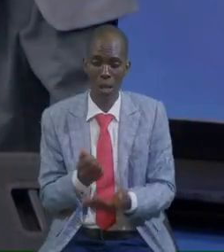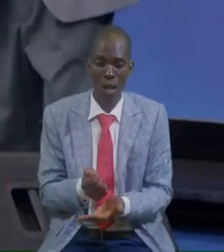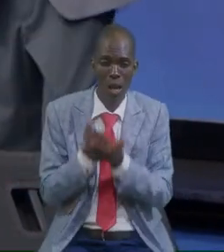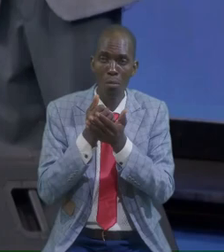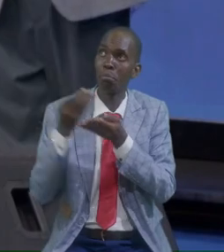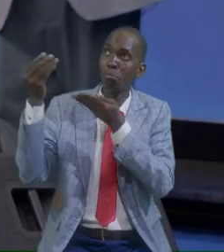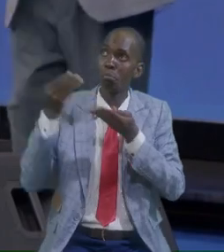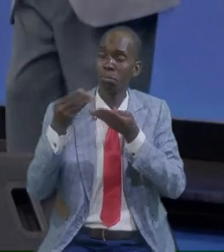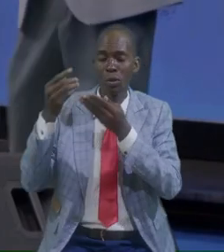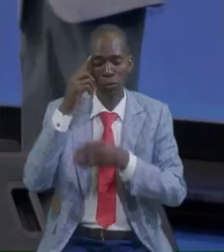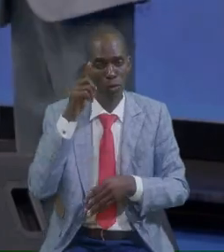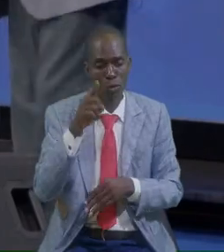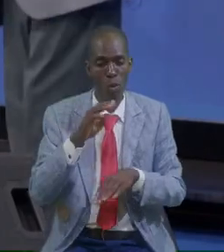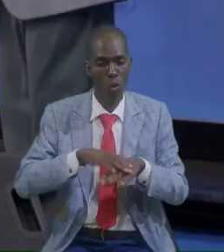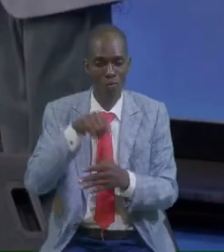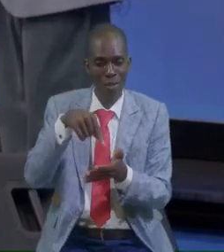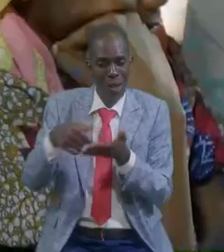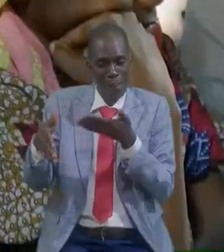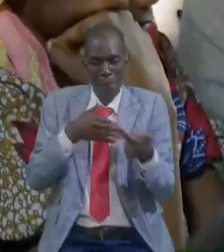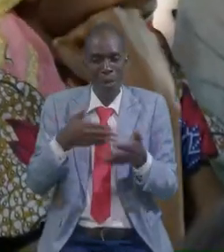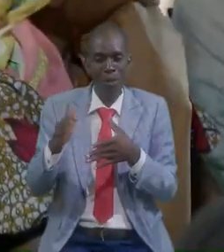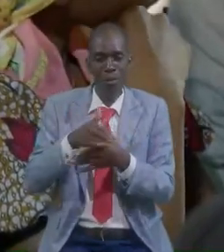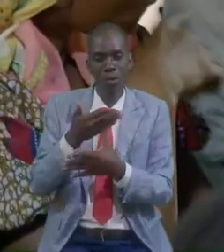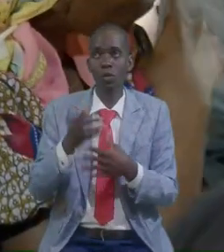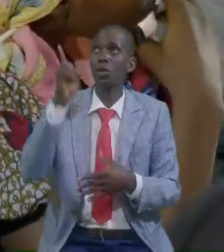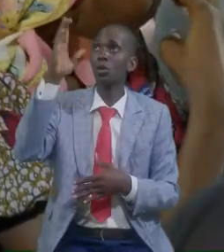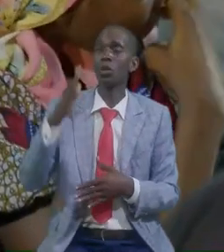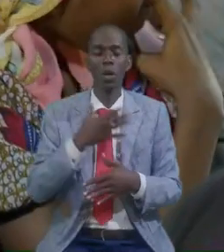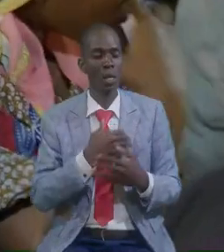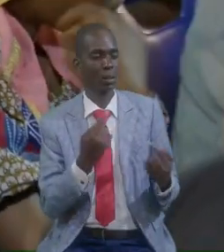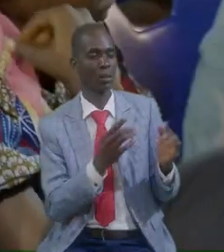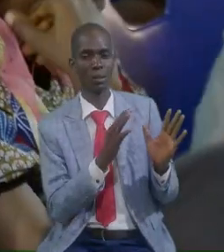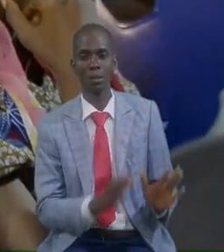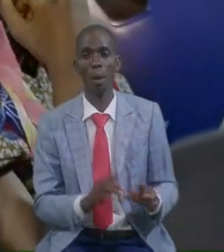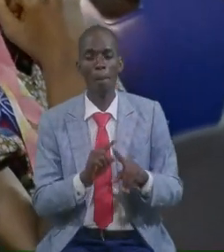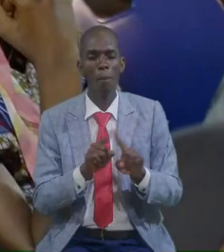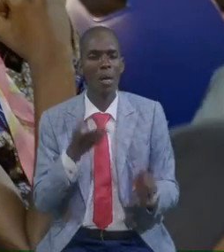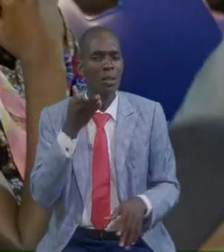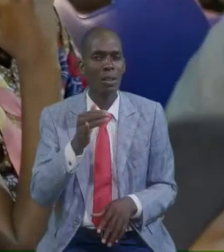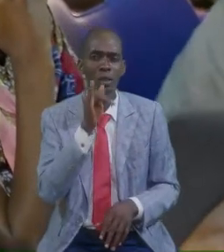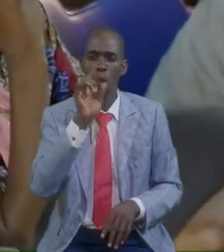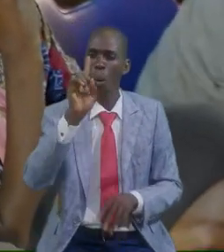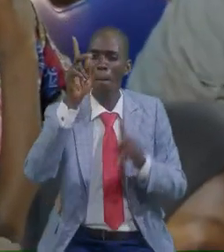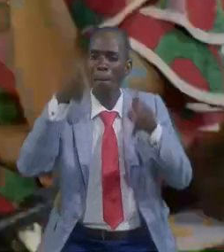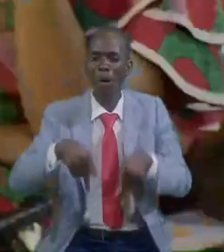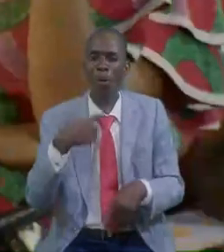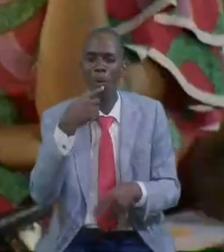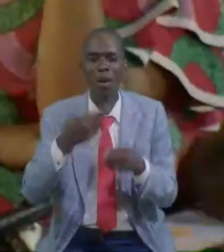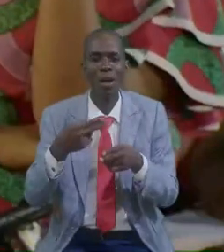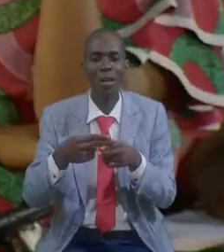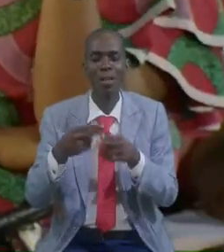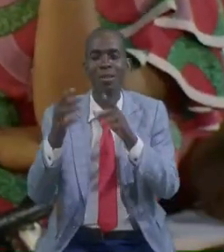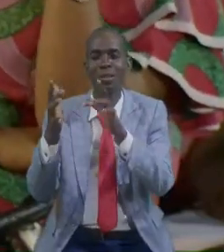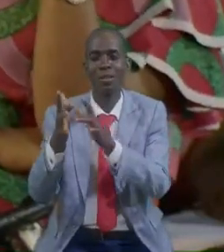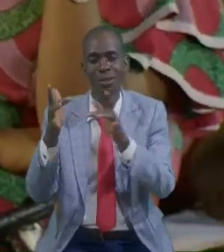one, only one, only one personality. His name, tell me his name. His name